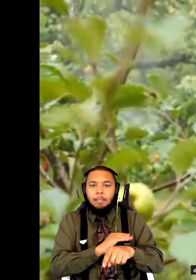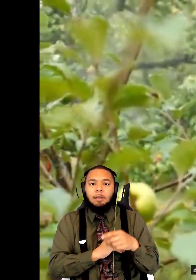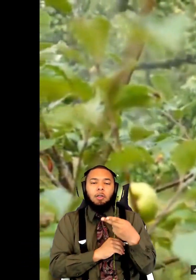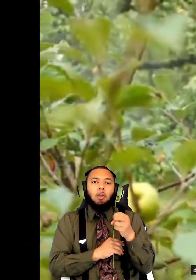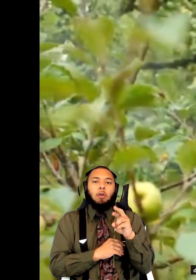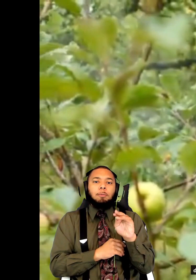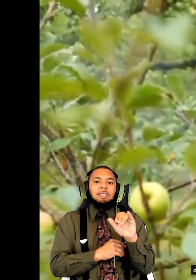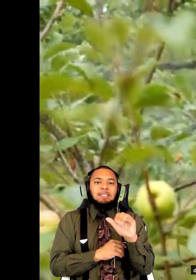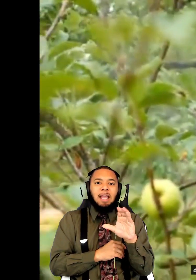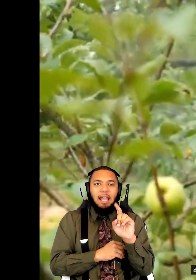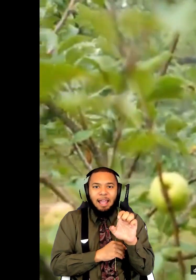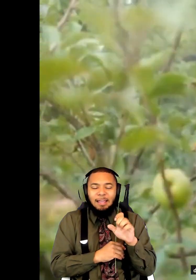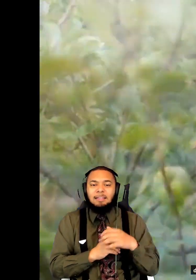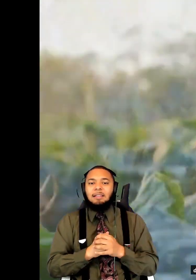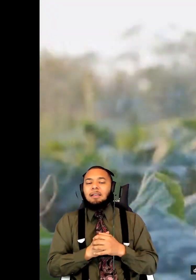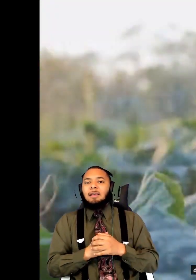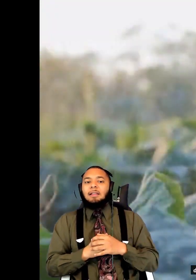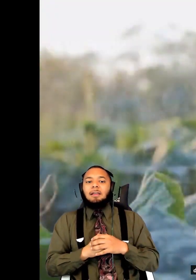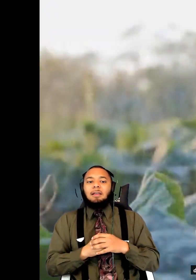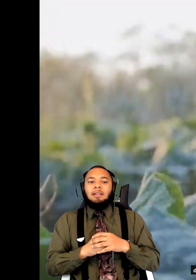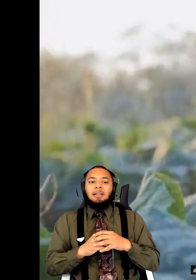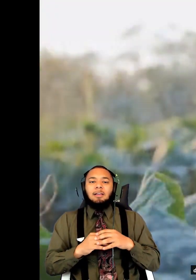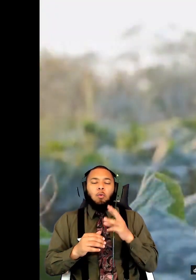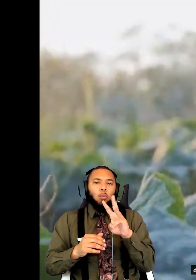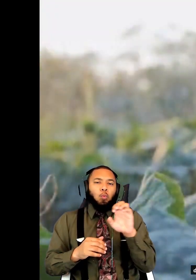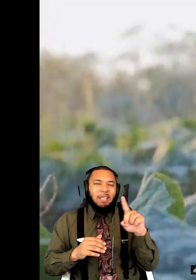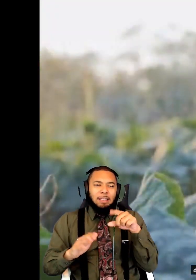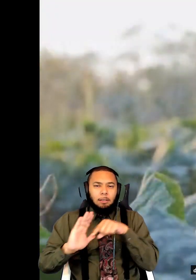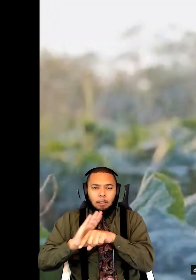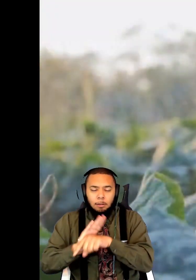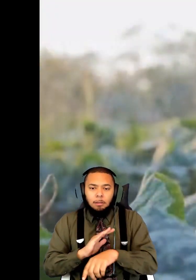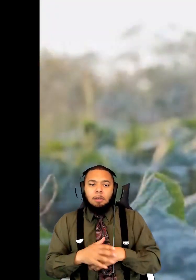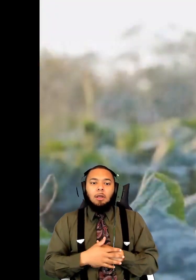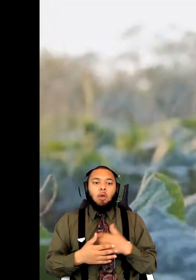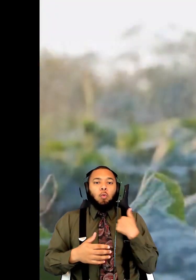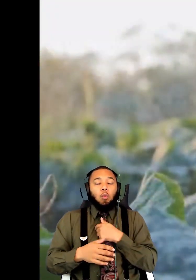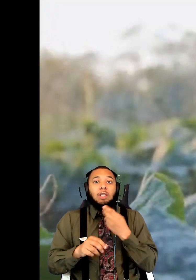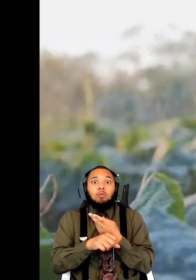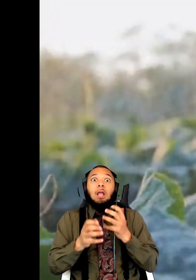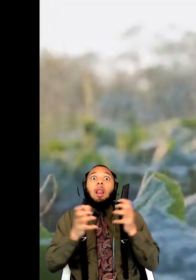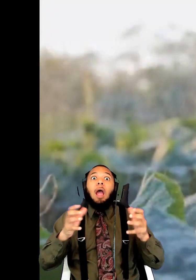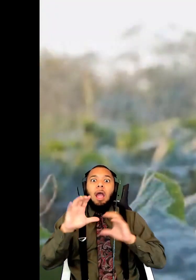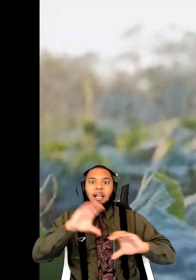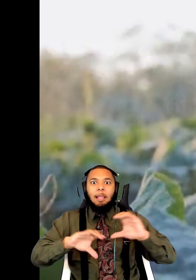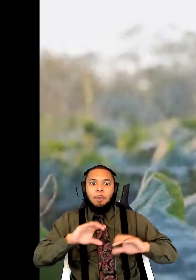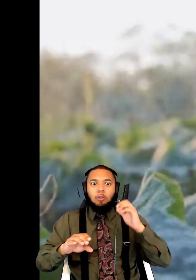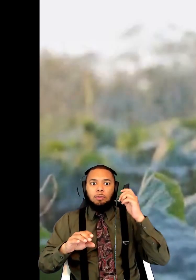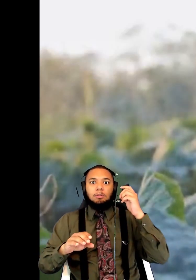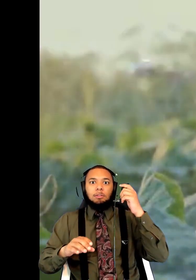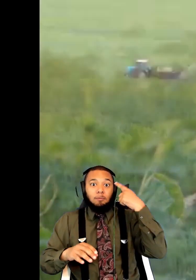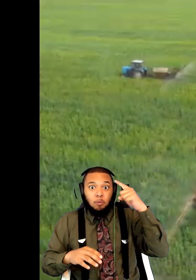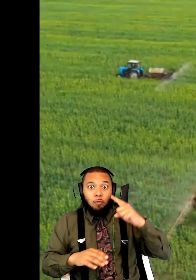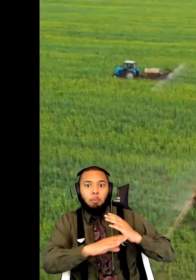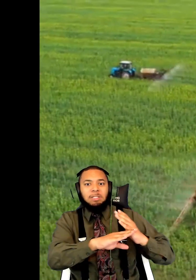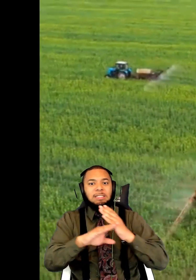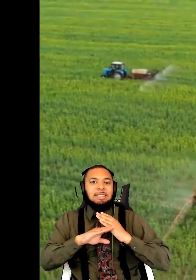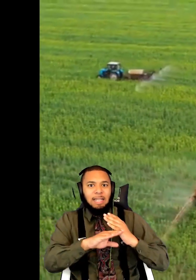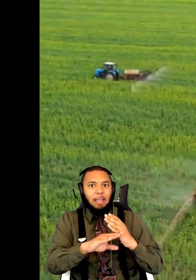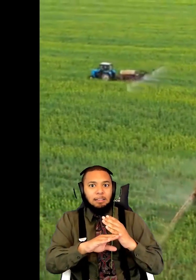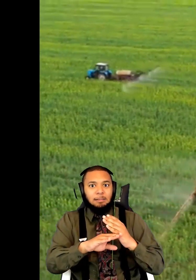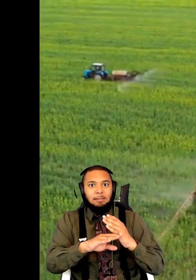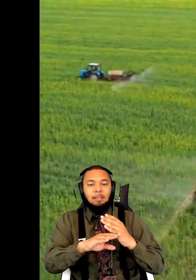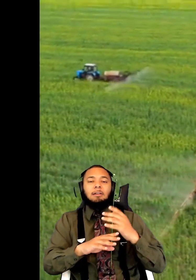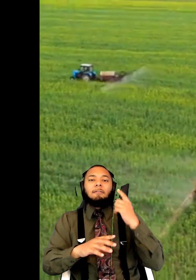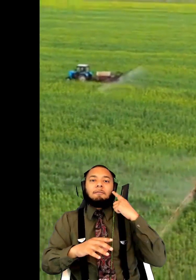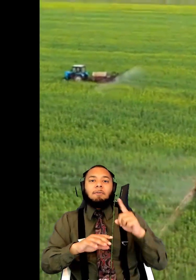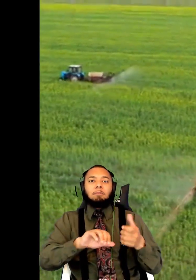things to ensure that our crop doesn't get destroyed by disease, or it doesn't get destroyed by insects or anything like that. So we put a lot